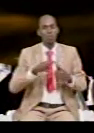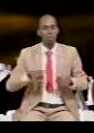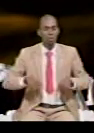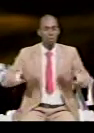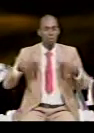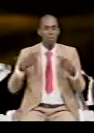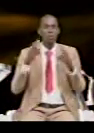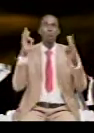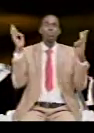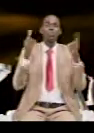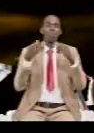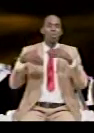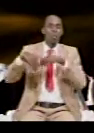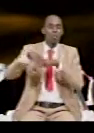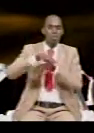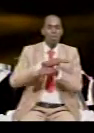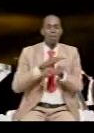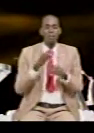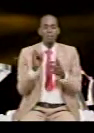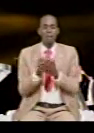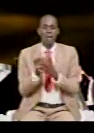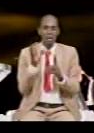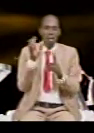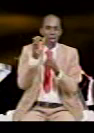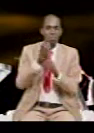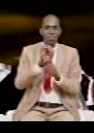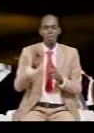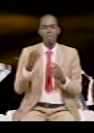and lukewarmness.